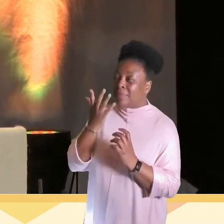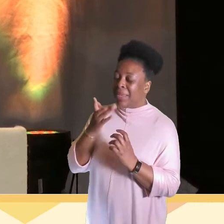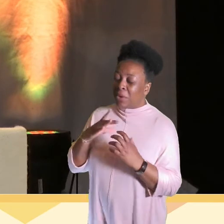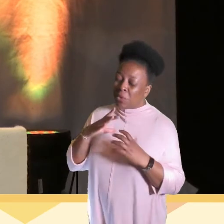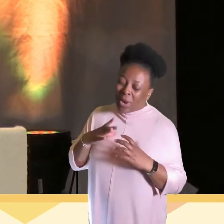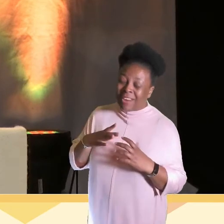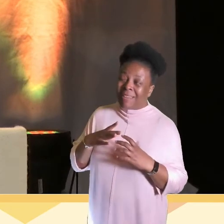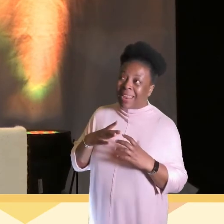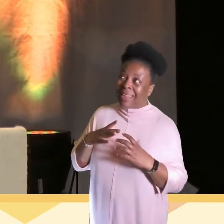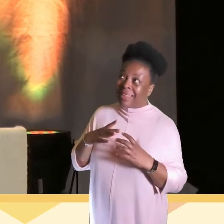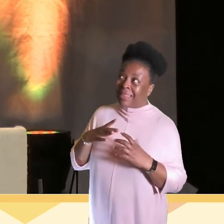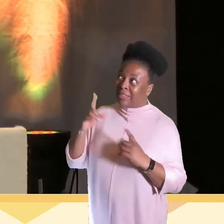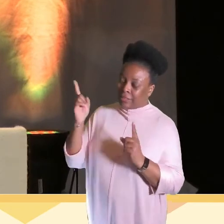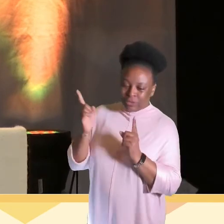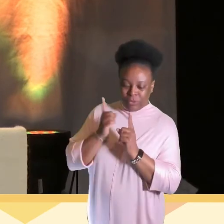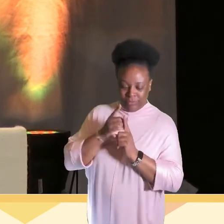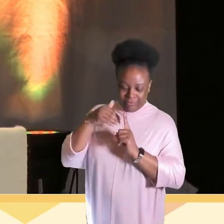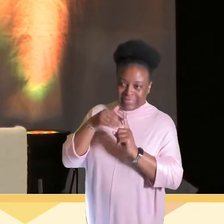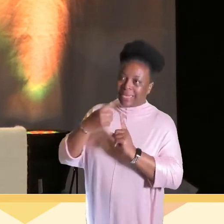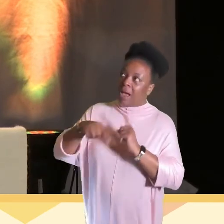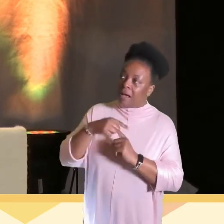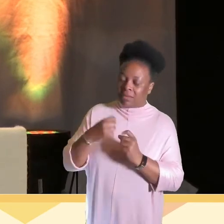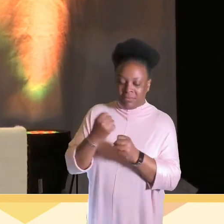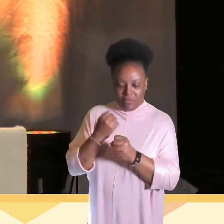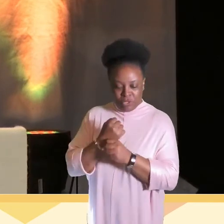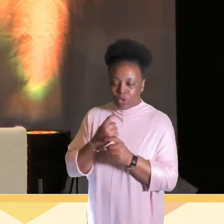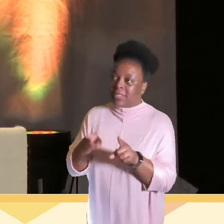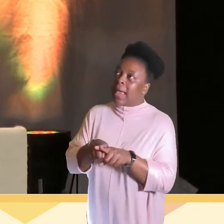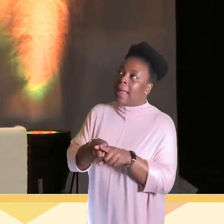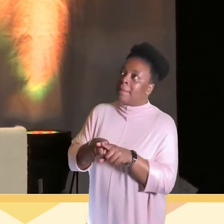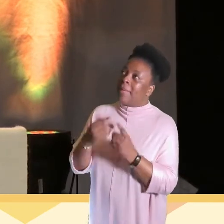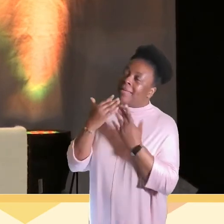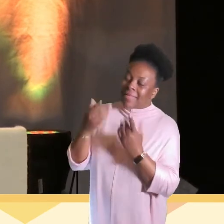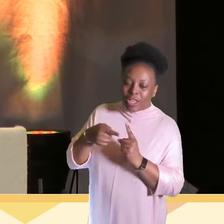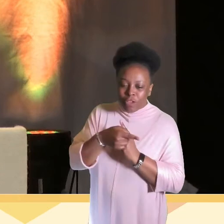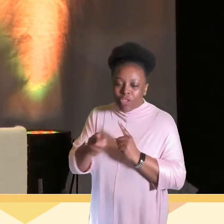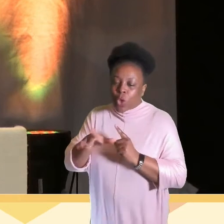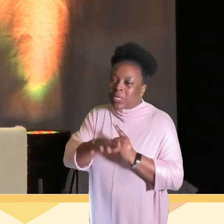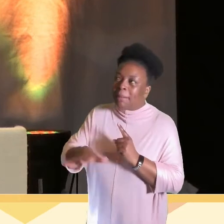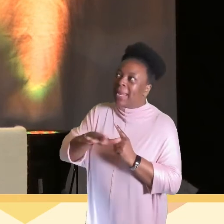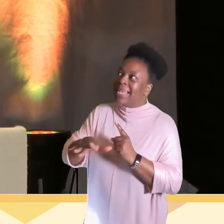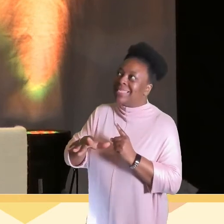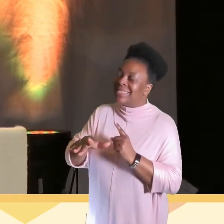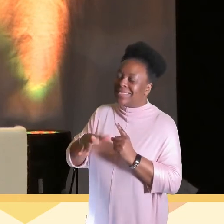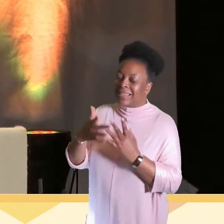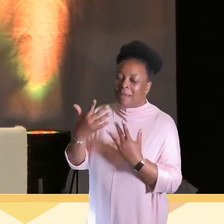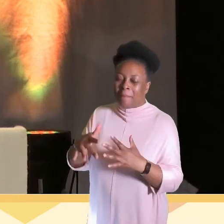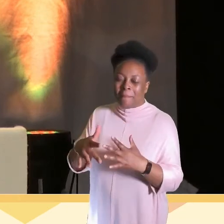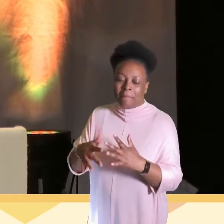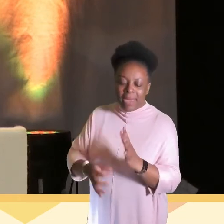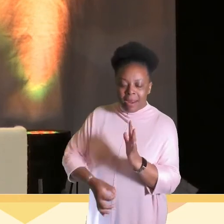same. We thank you for the places which were enriched by the presence of these